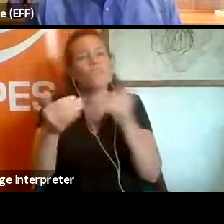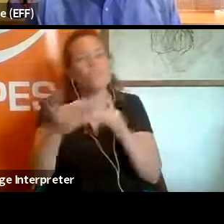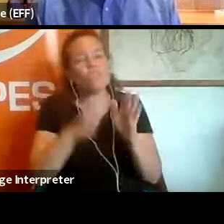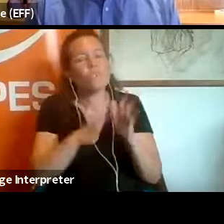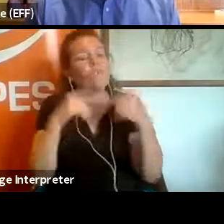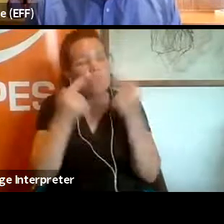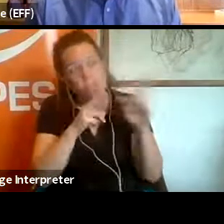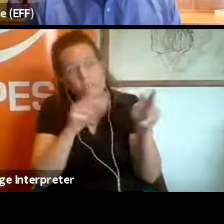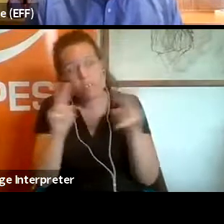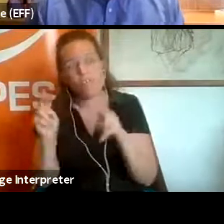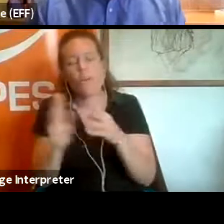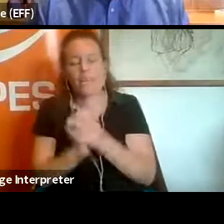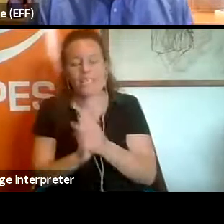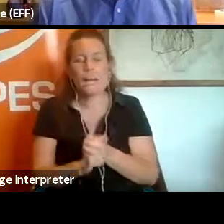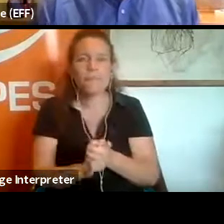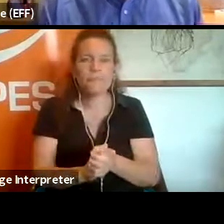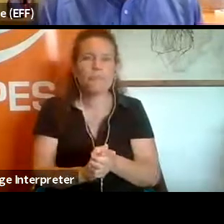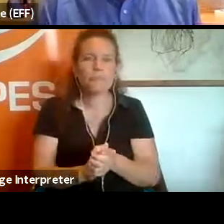them.